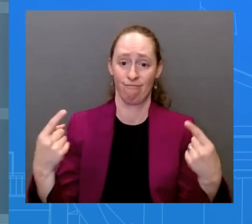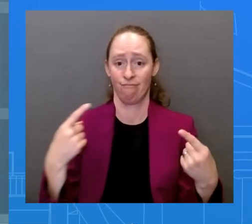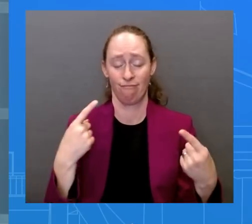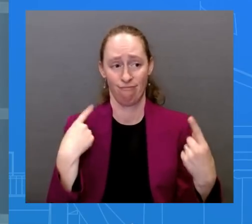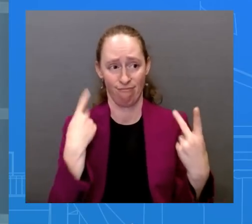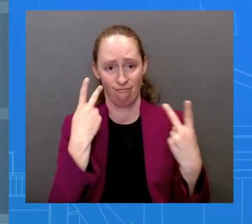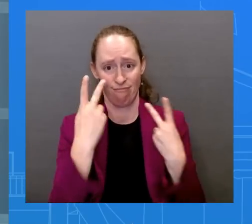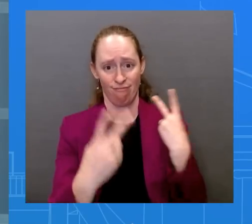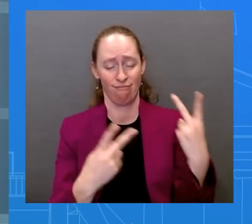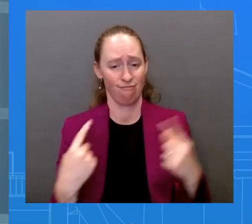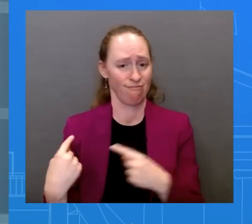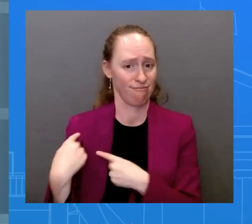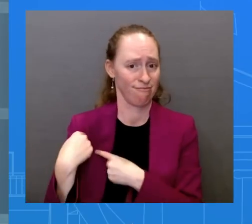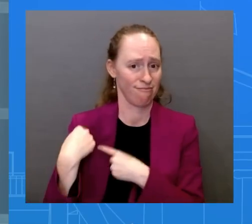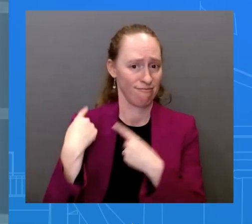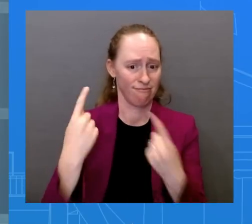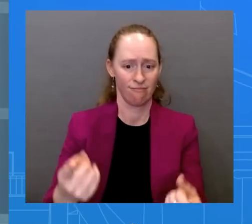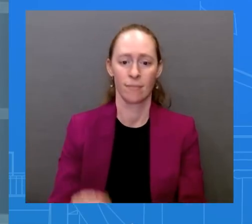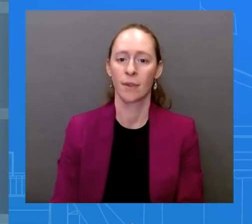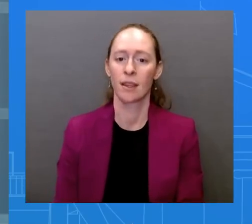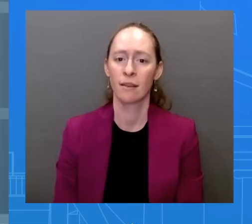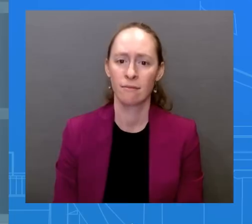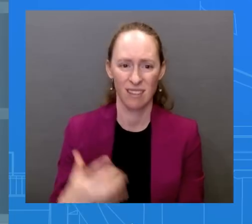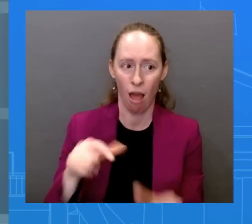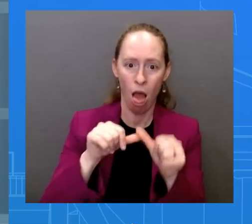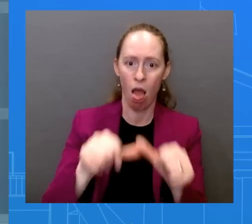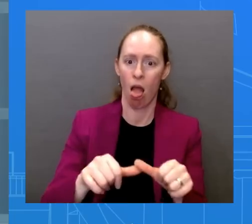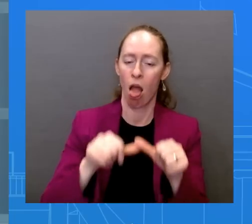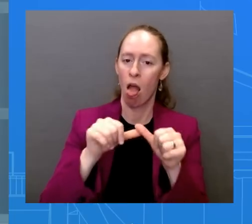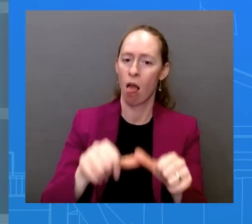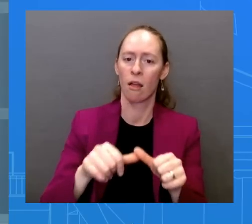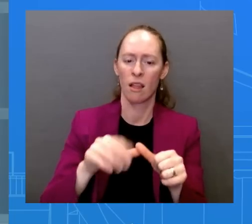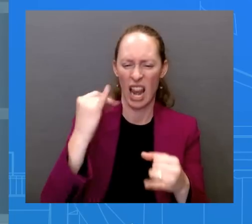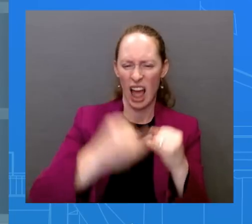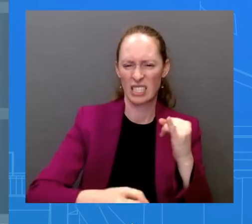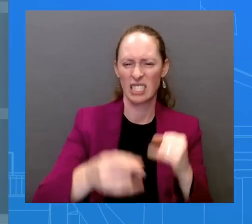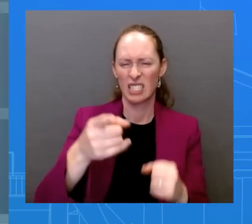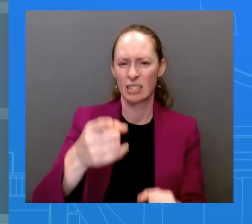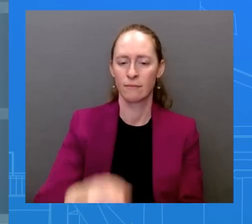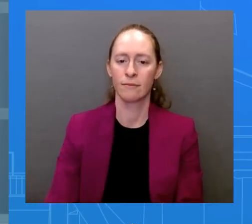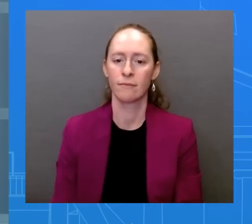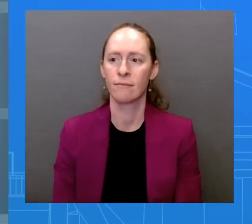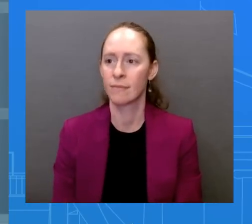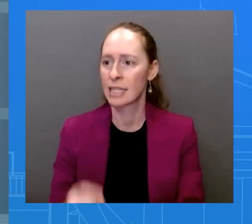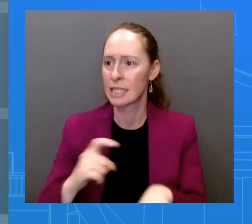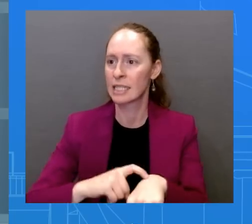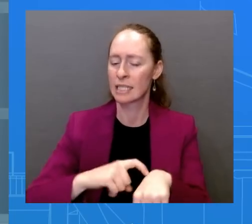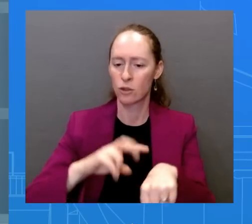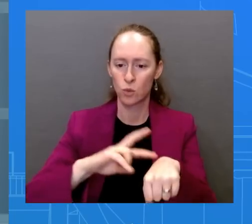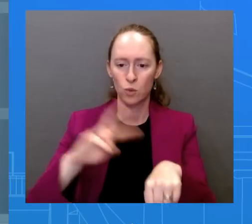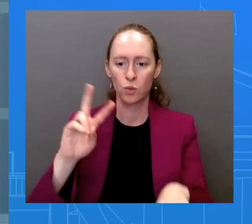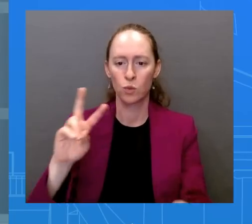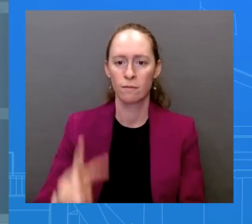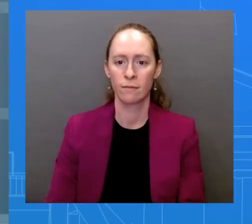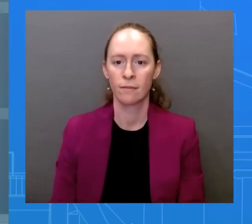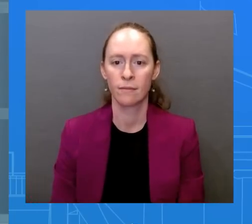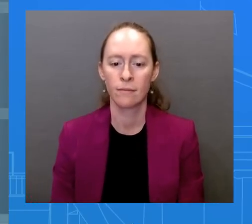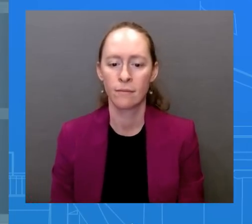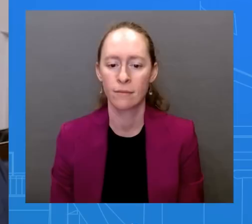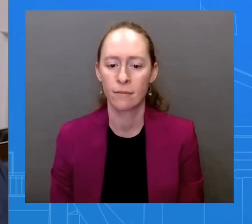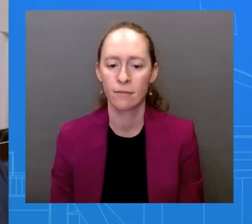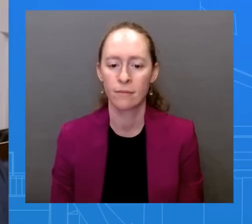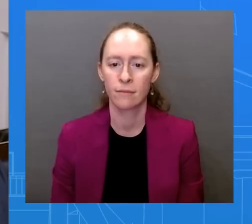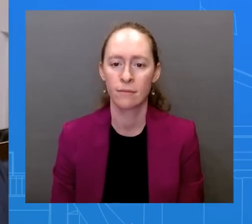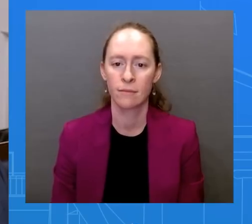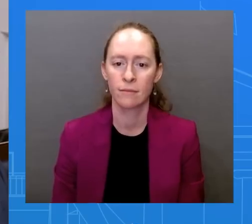19 months. And this is the last question. I know we have to, 2 o'clock, we have to go. Go ahead. Thanks, Karine. Just wanted to ask you about this pretty extraordinary open letter sent to the President by